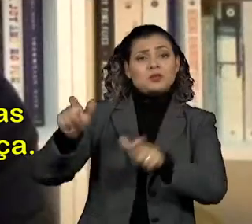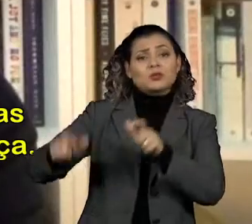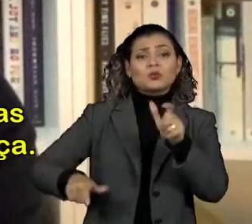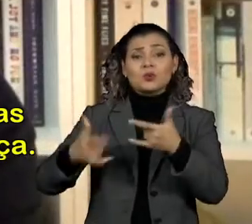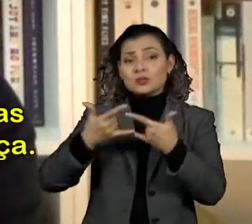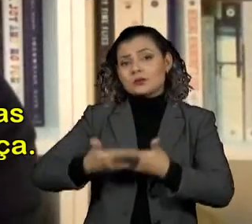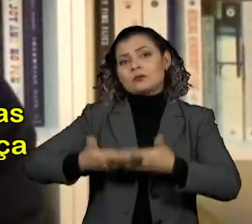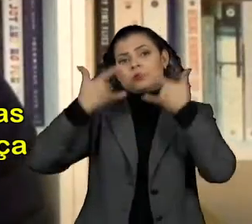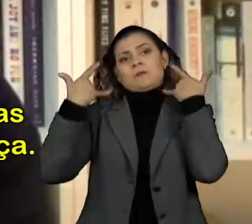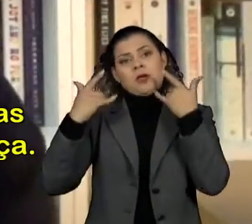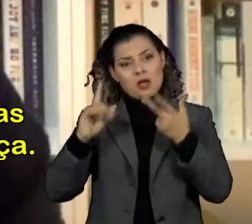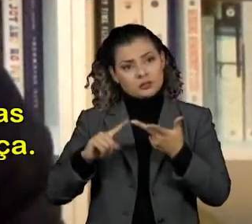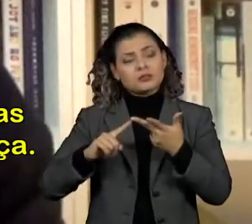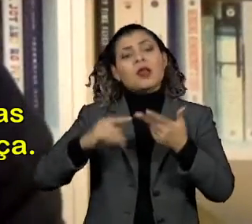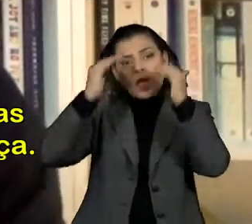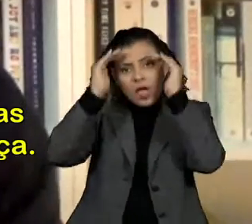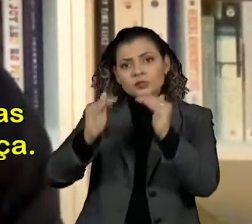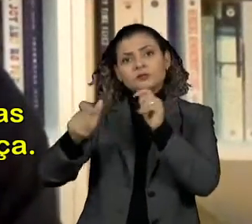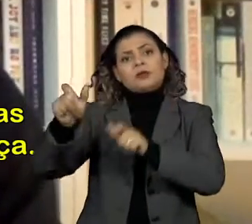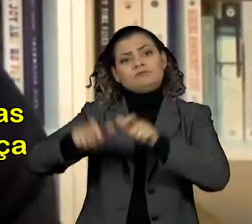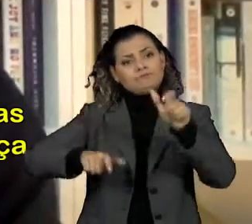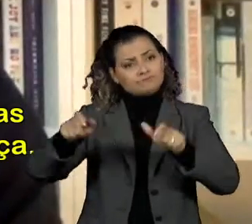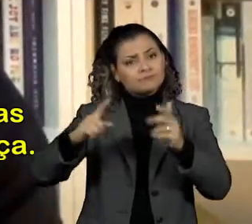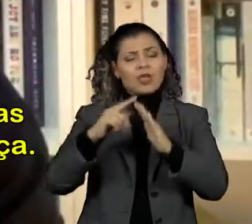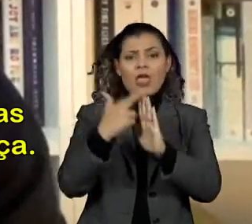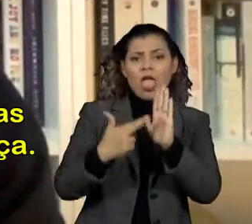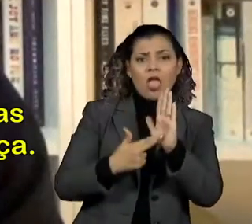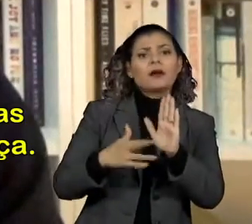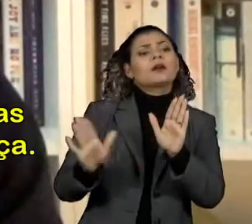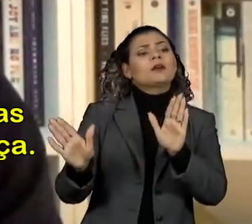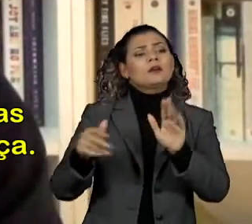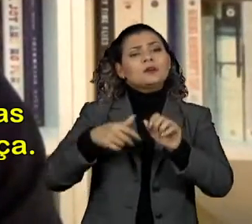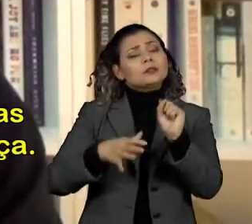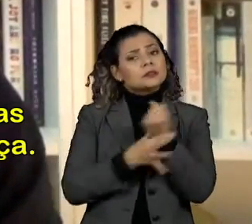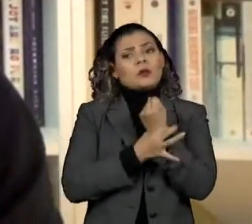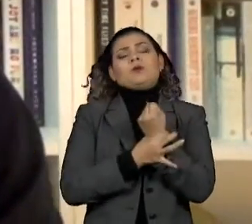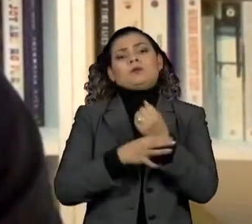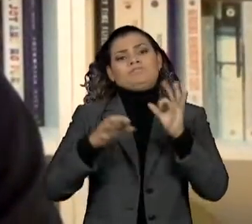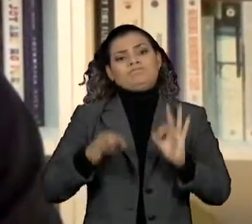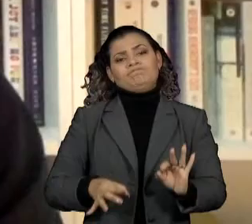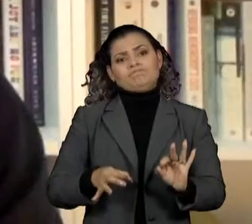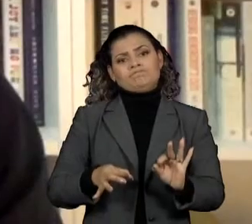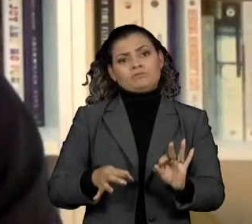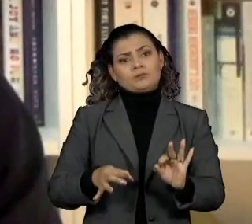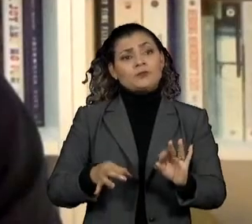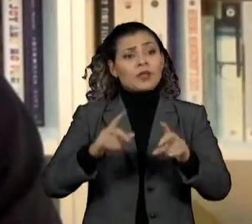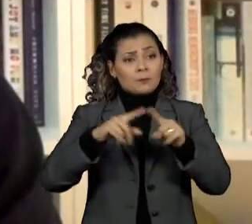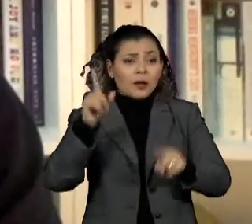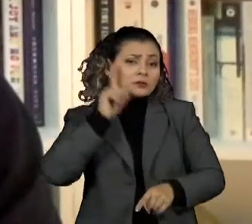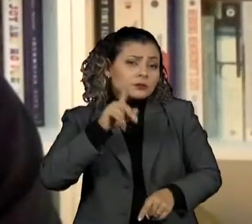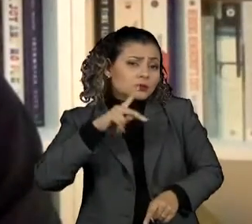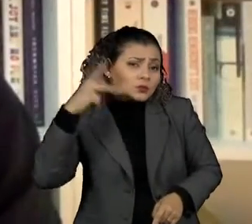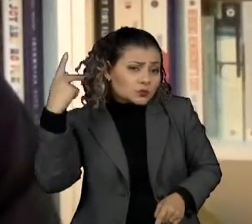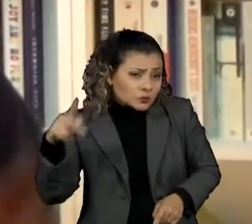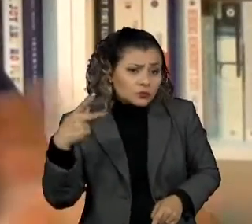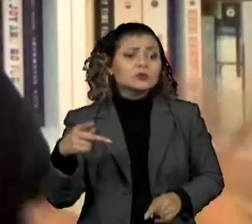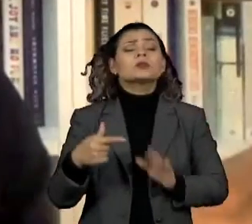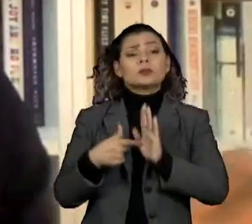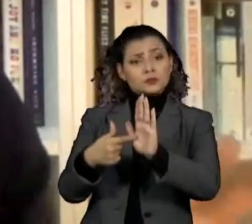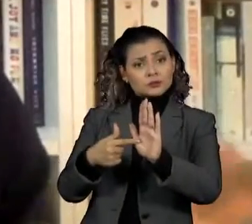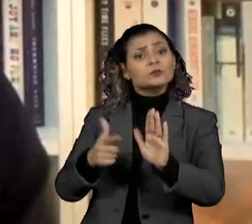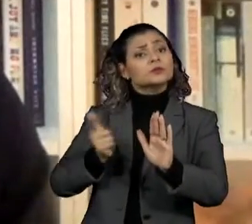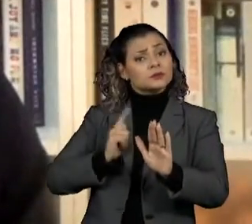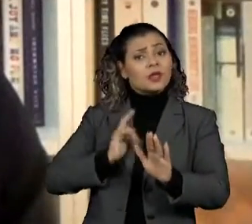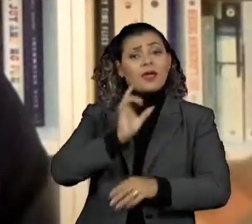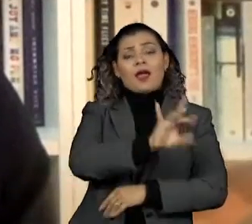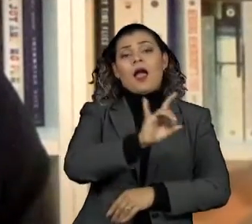on people to keep masks on and keep public safety measures on. In the United States, that has been